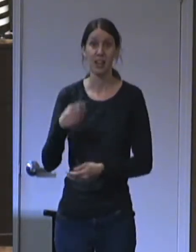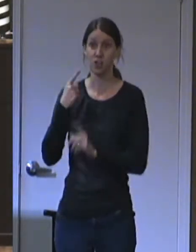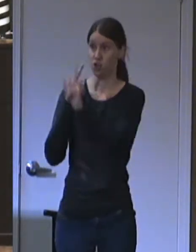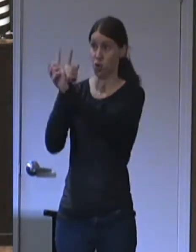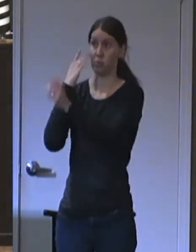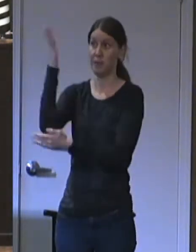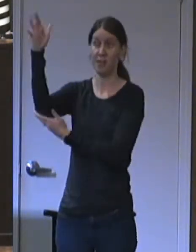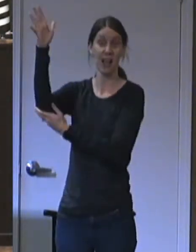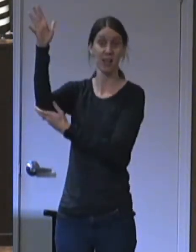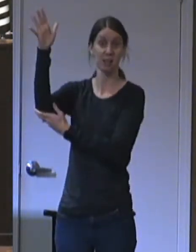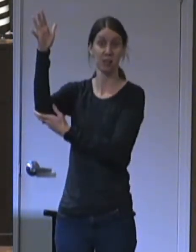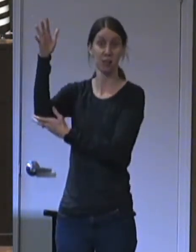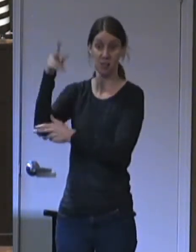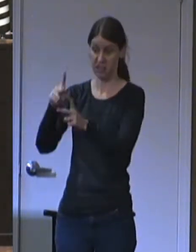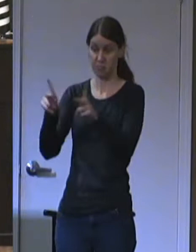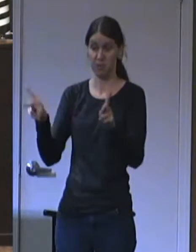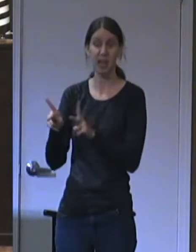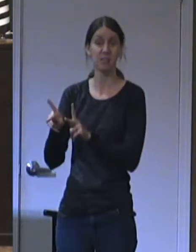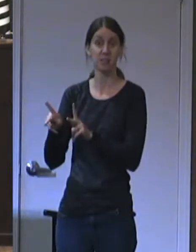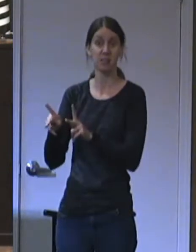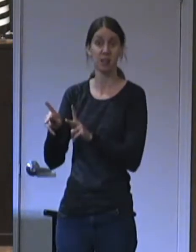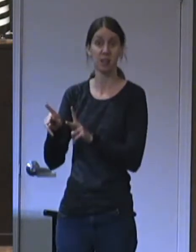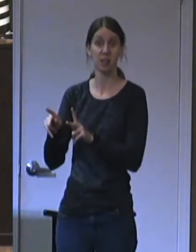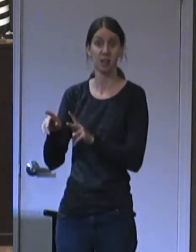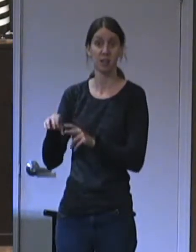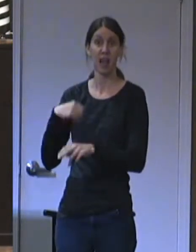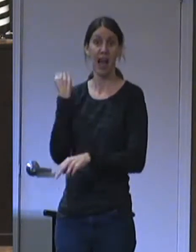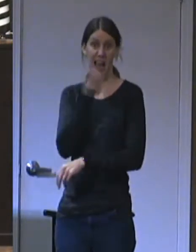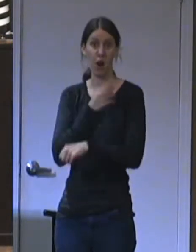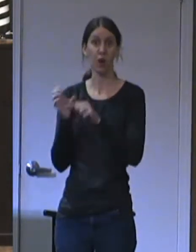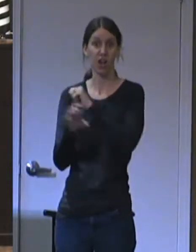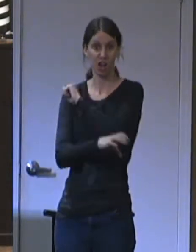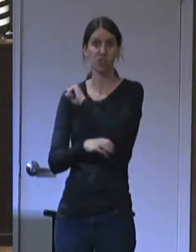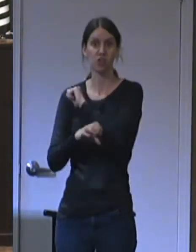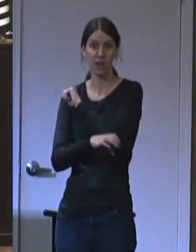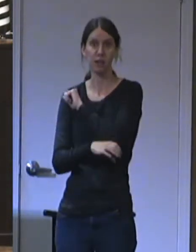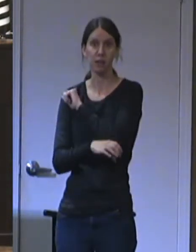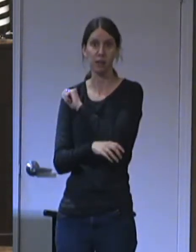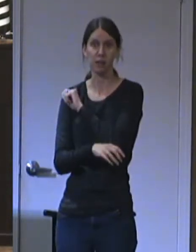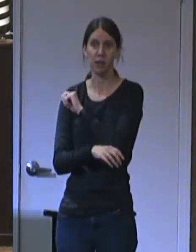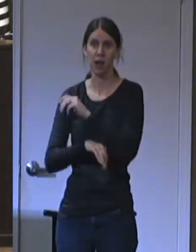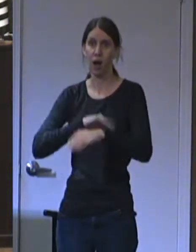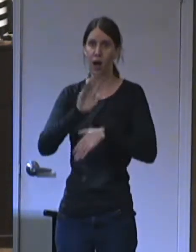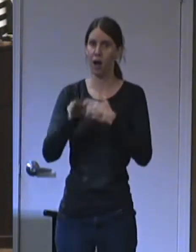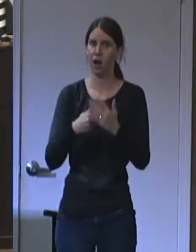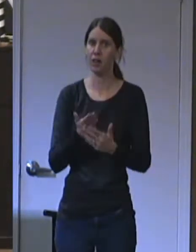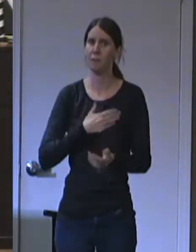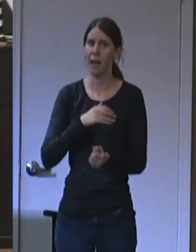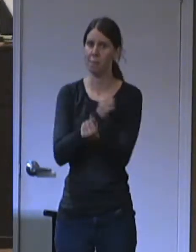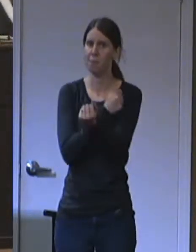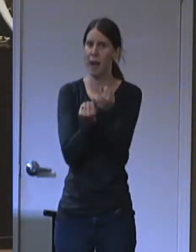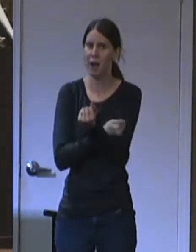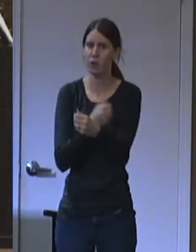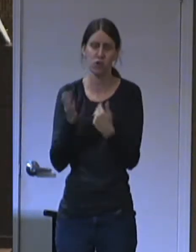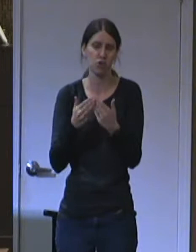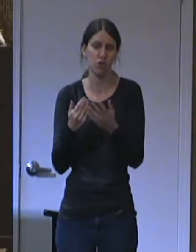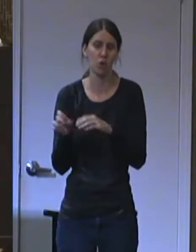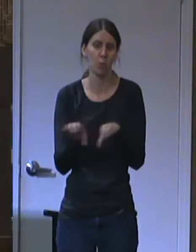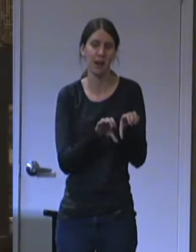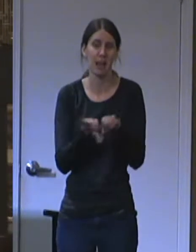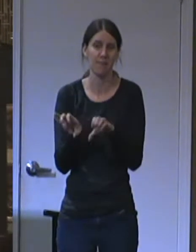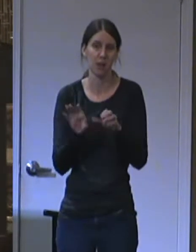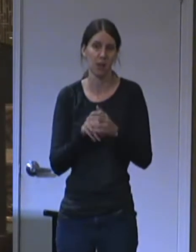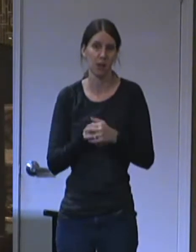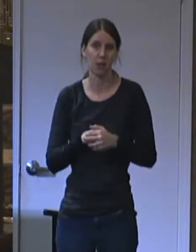so to speak, and said, okay, this all belongs to Spain now, and all of my power to do whatever I want here comes